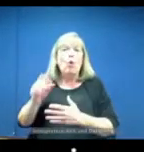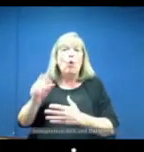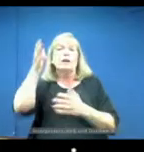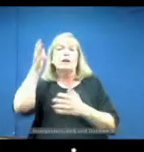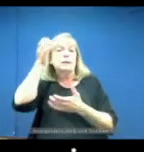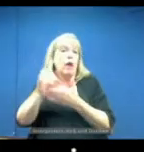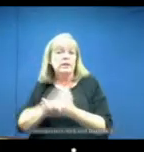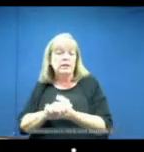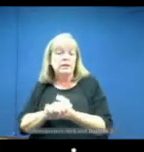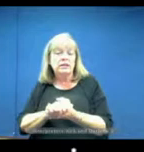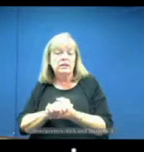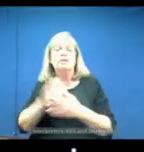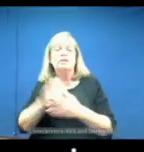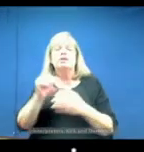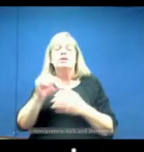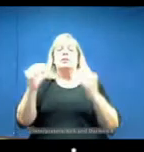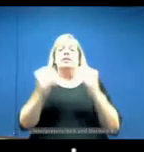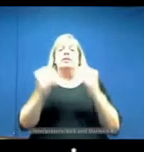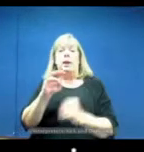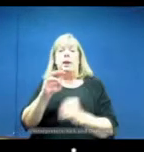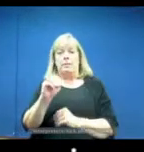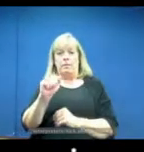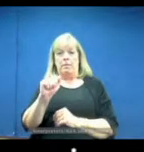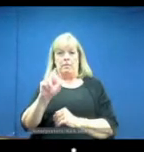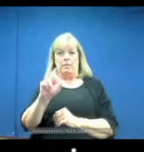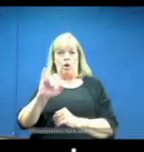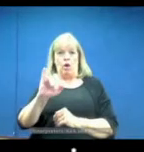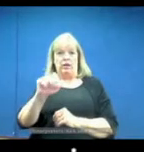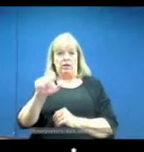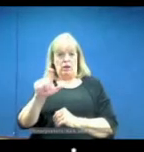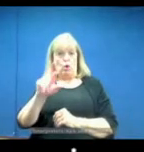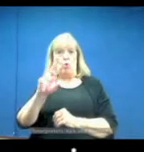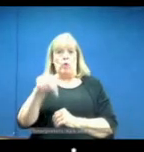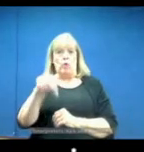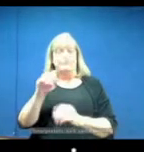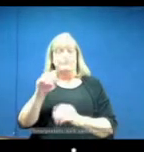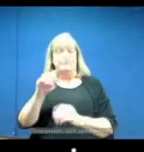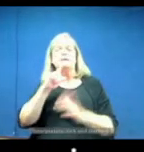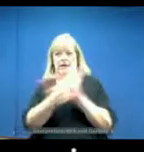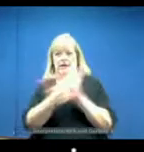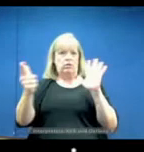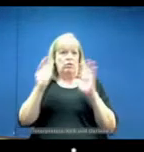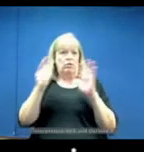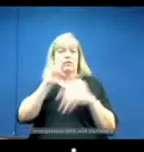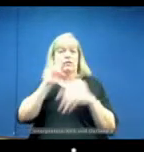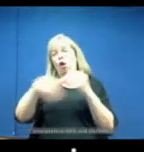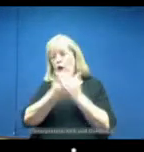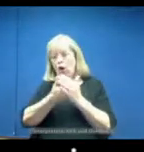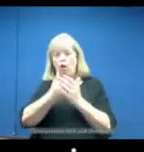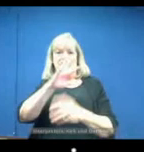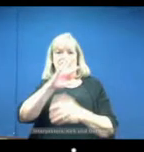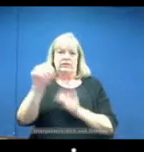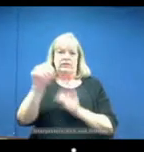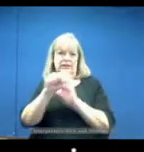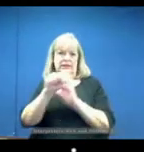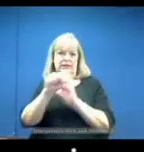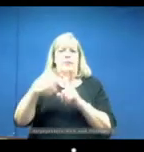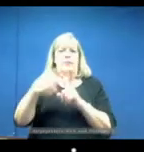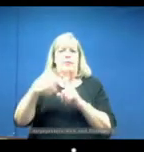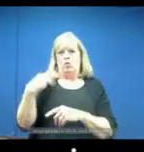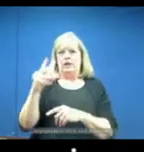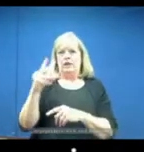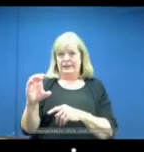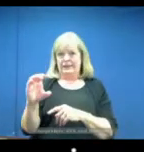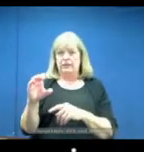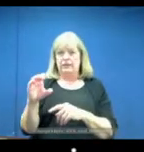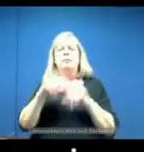So marital rape is in fact illegal in all 50 states and the District of Columbia, but it might be treated